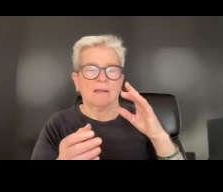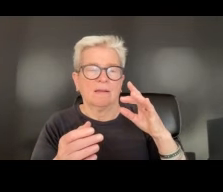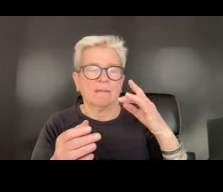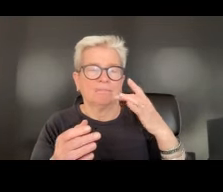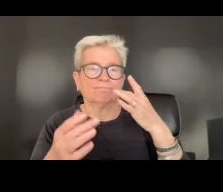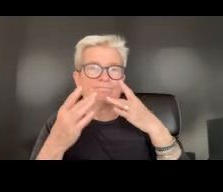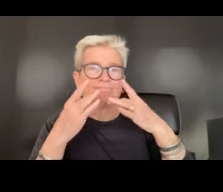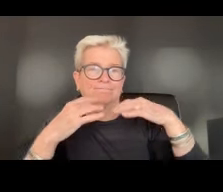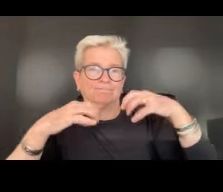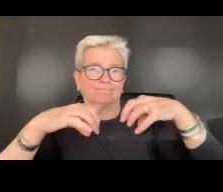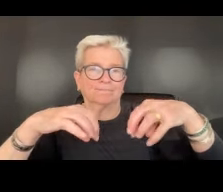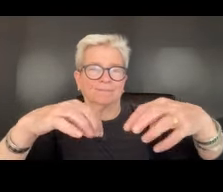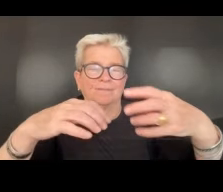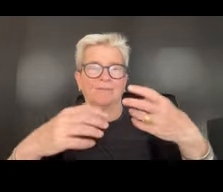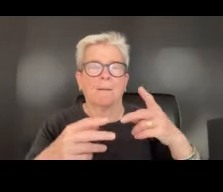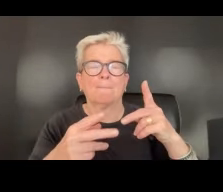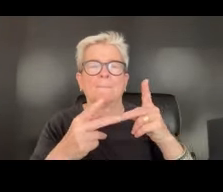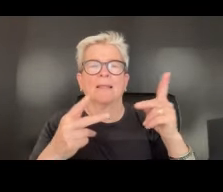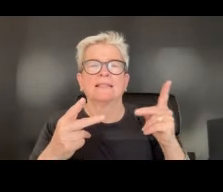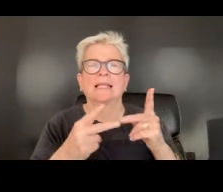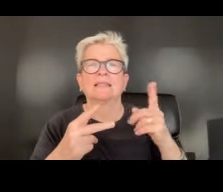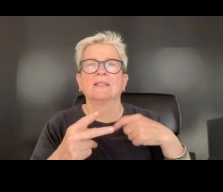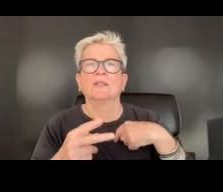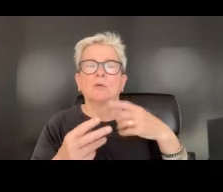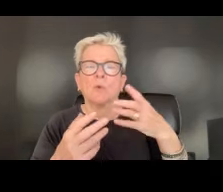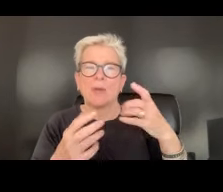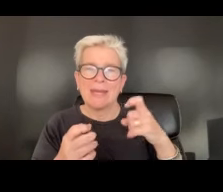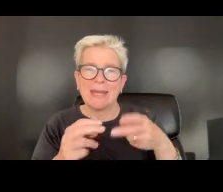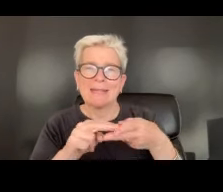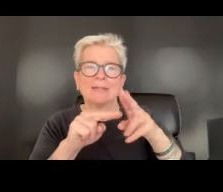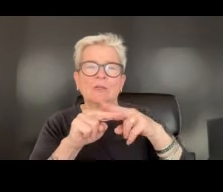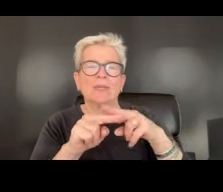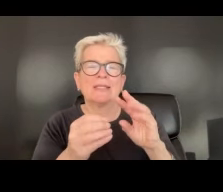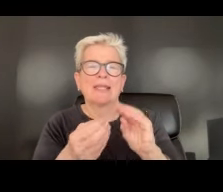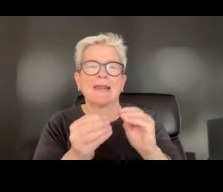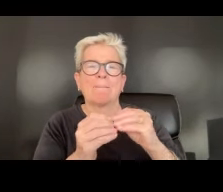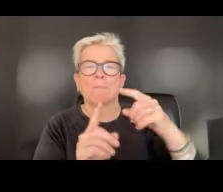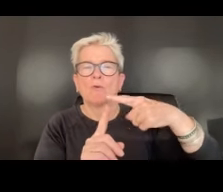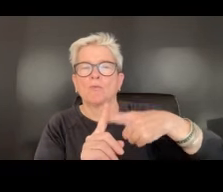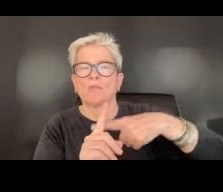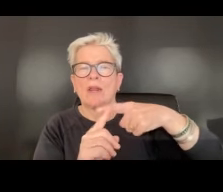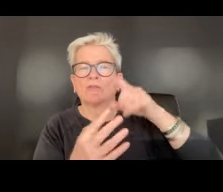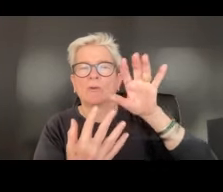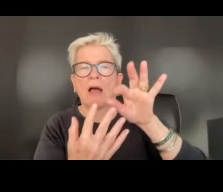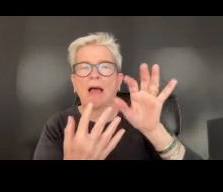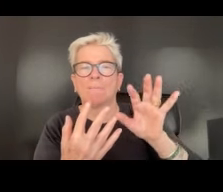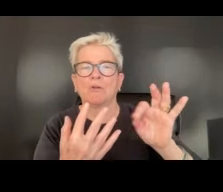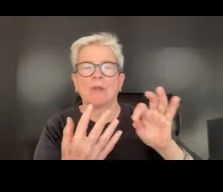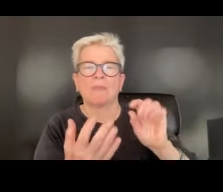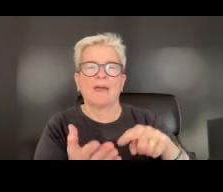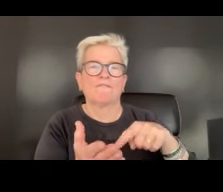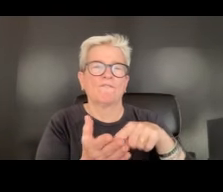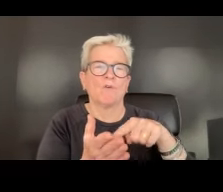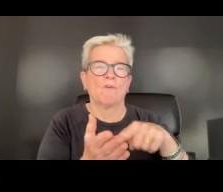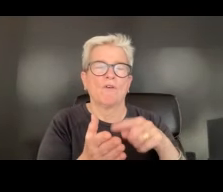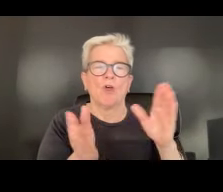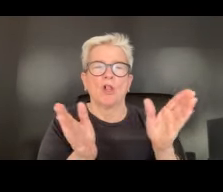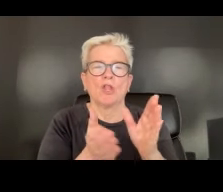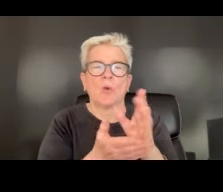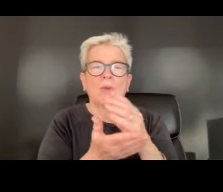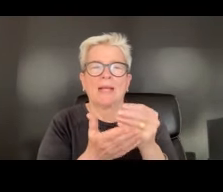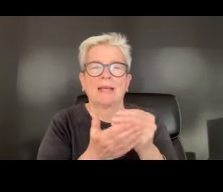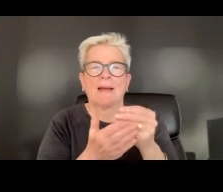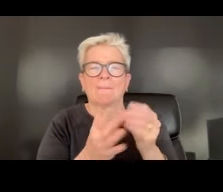is we do need a lot more rental options. Those are especially more affordable for lower income families. And so we want to